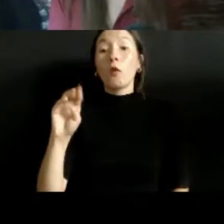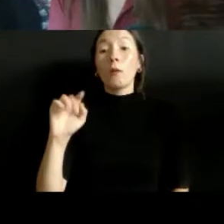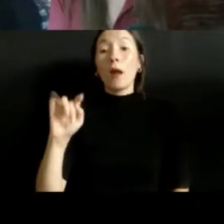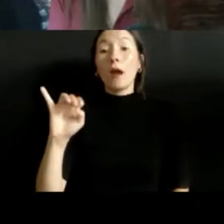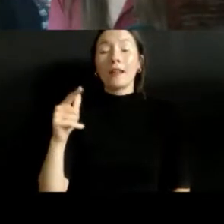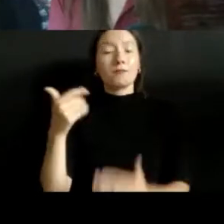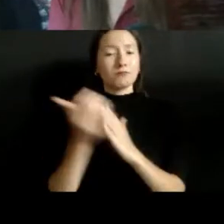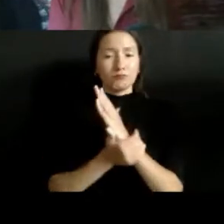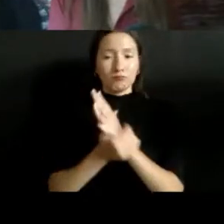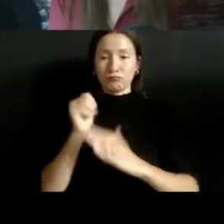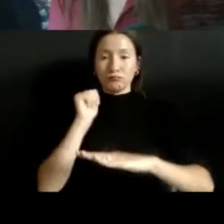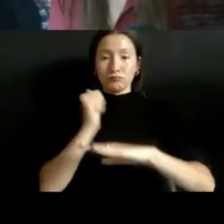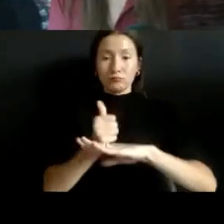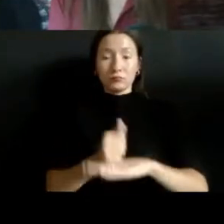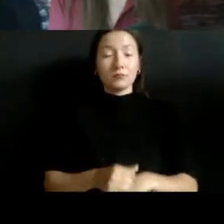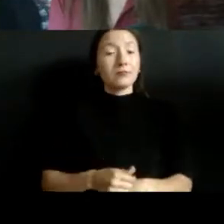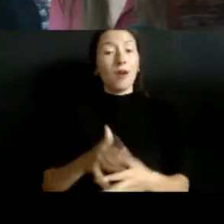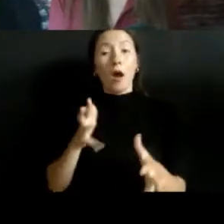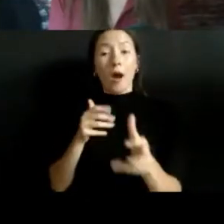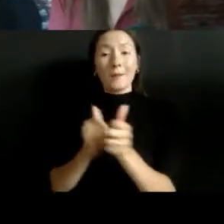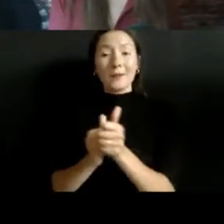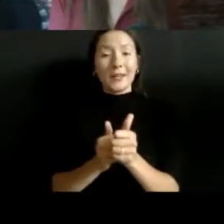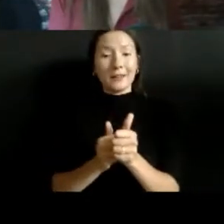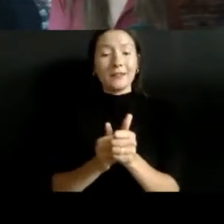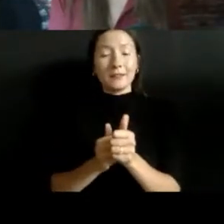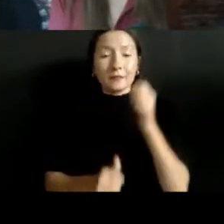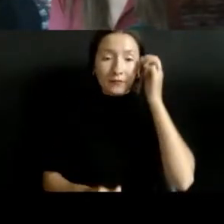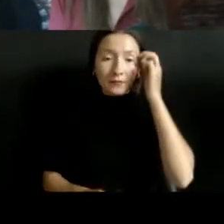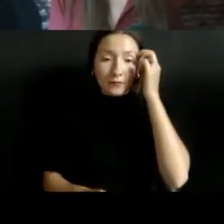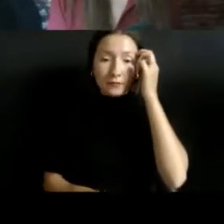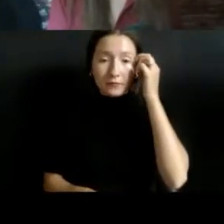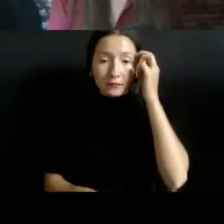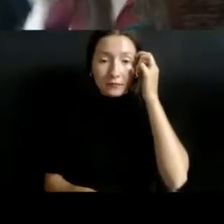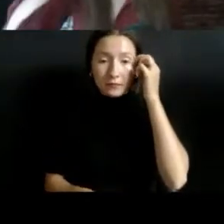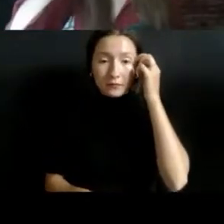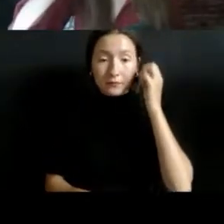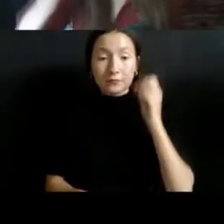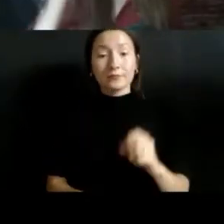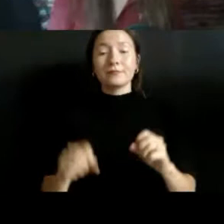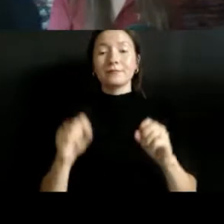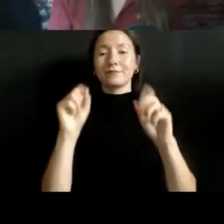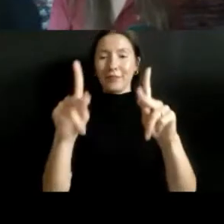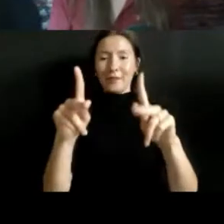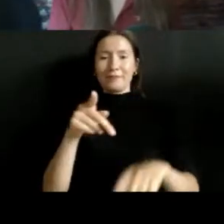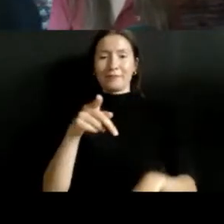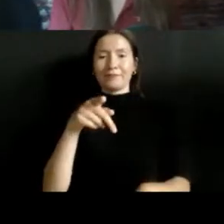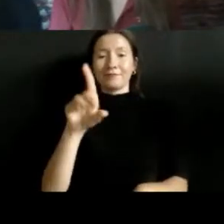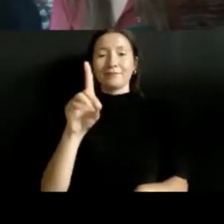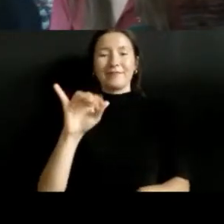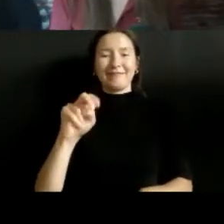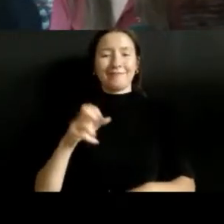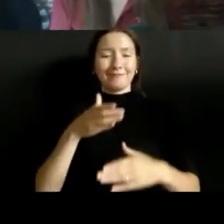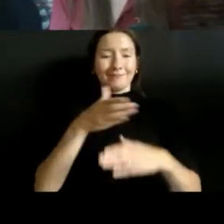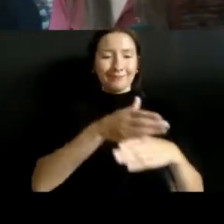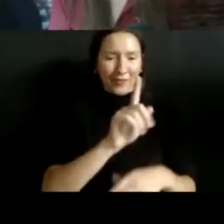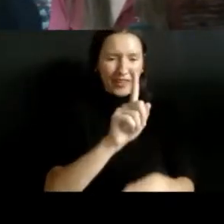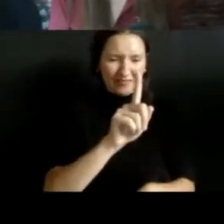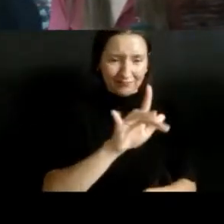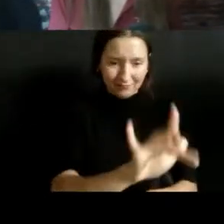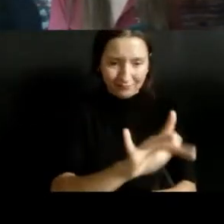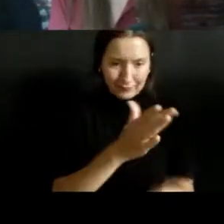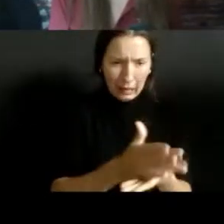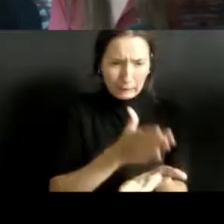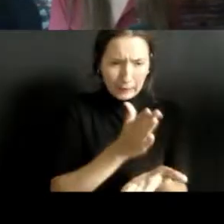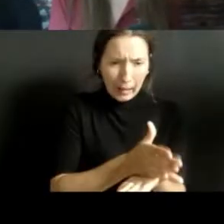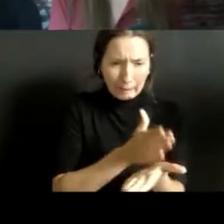and automatically updated when the values change. Okay. To set up conditional formatting, start by selecting. Stop.